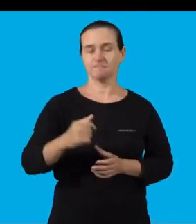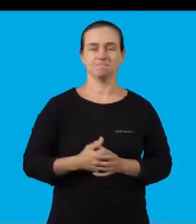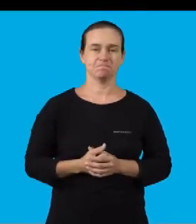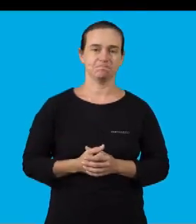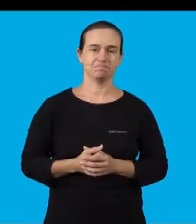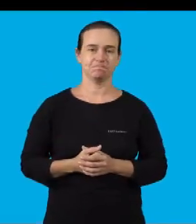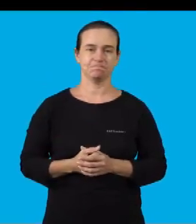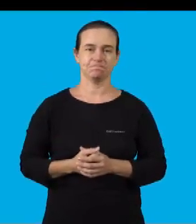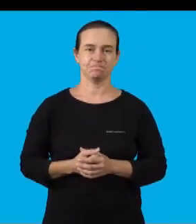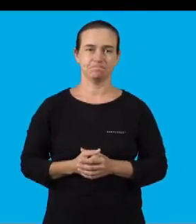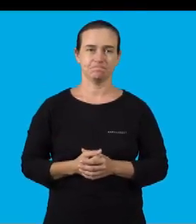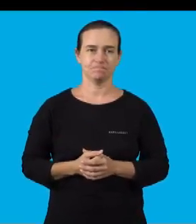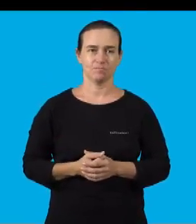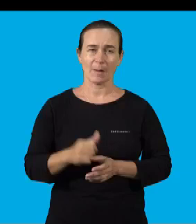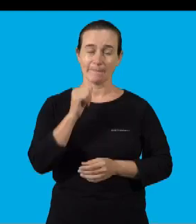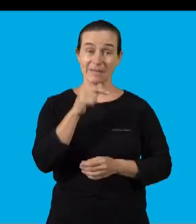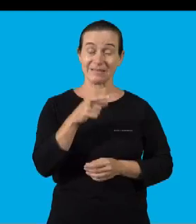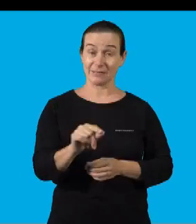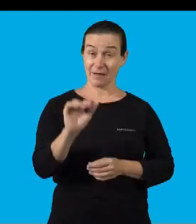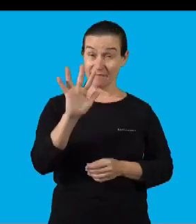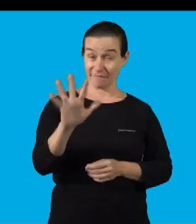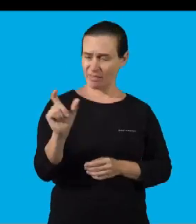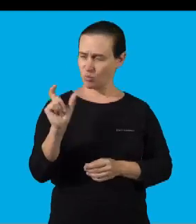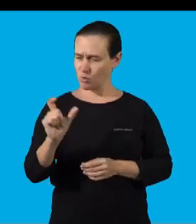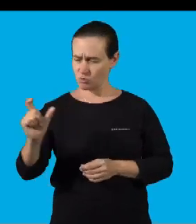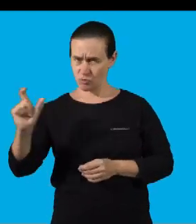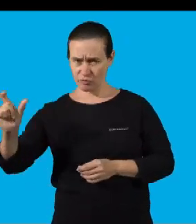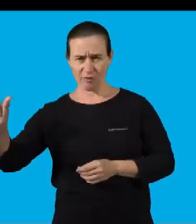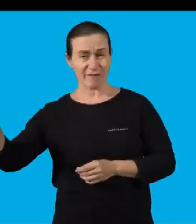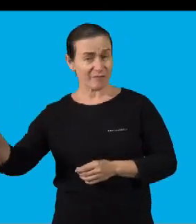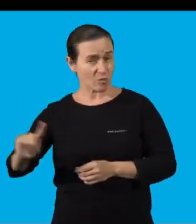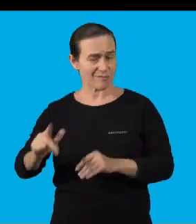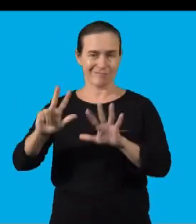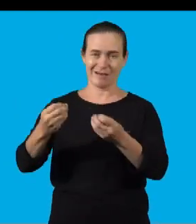minus 1. But again, we are told that that fifth term is